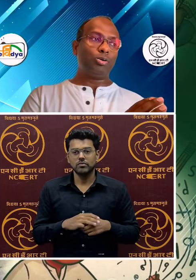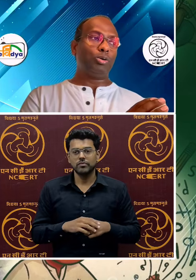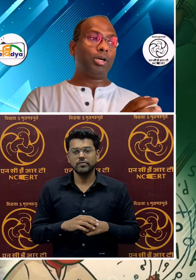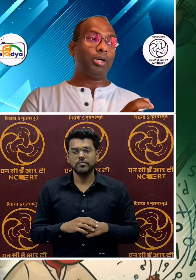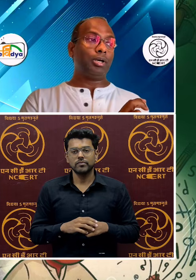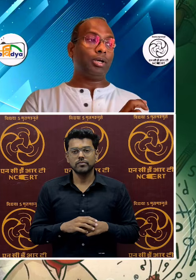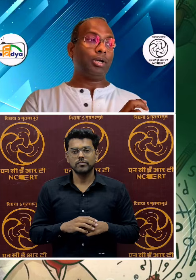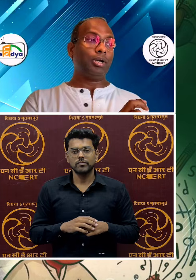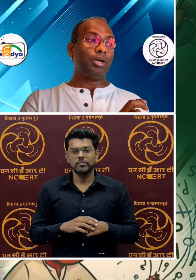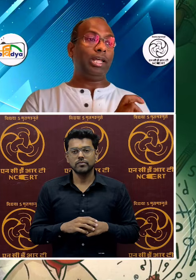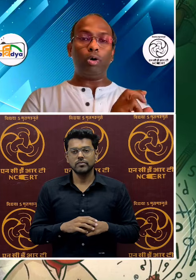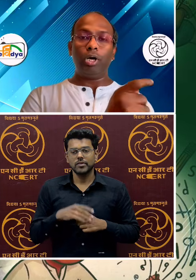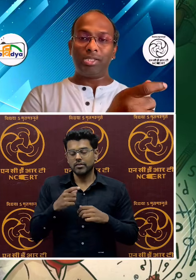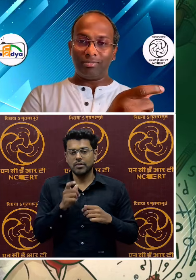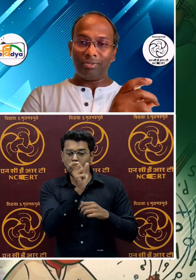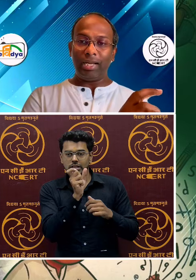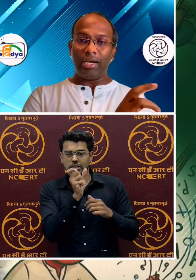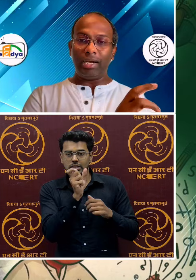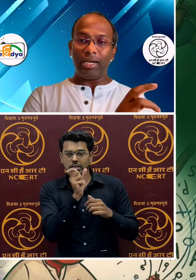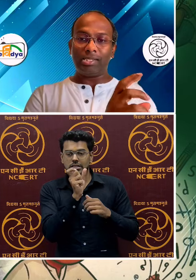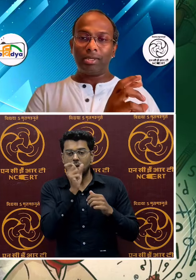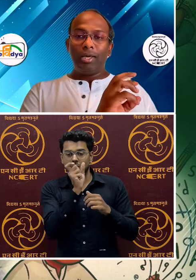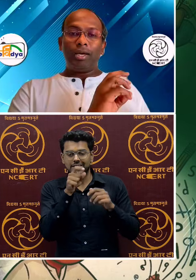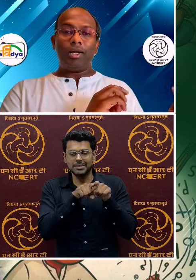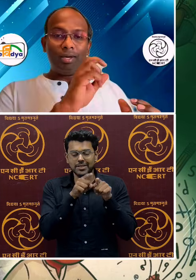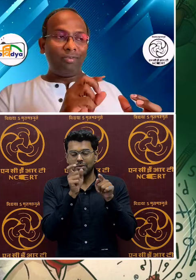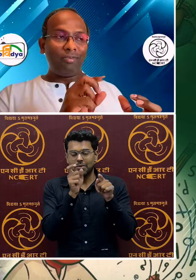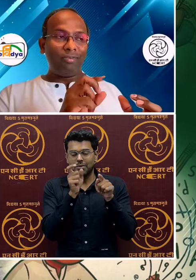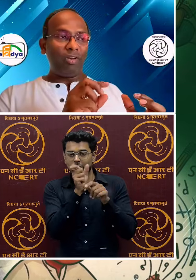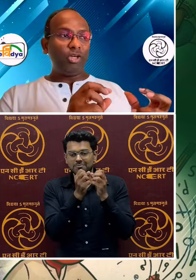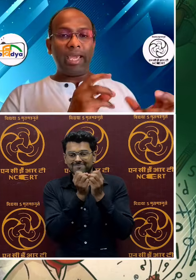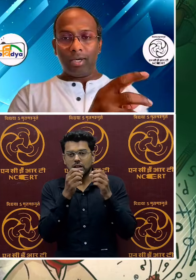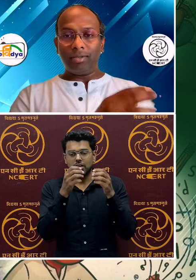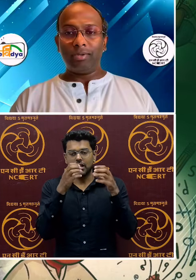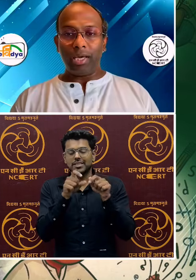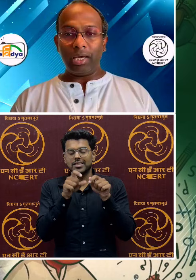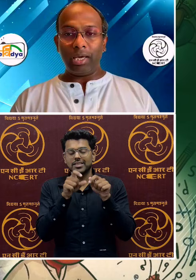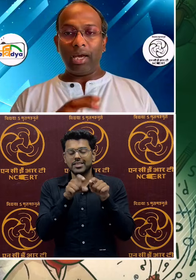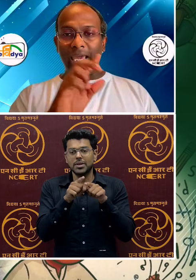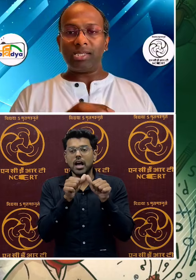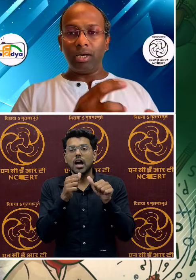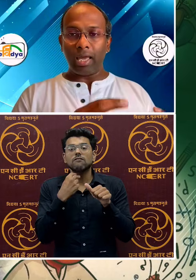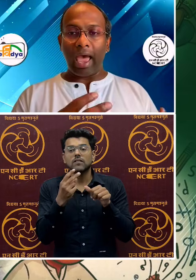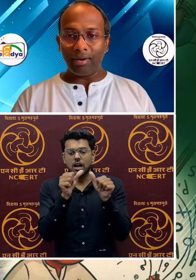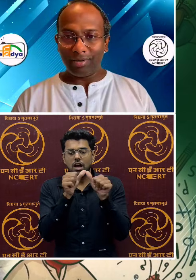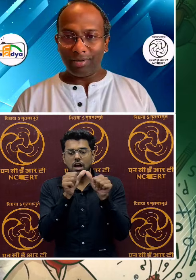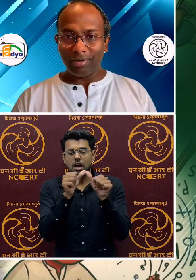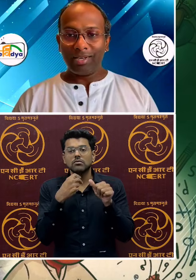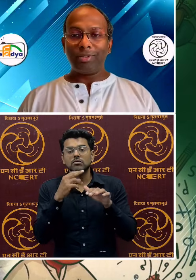asked to decode words. That is, when you say A is